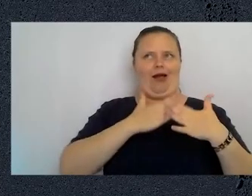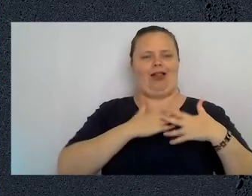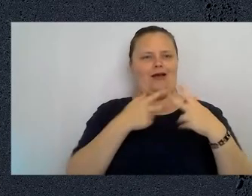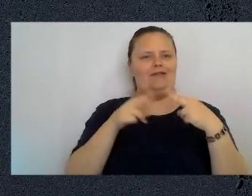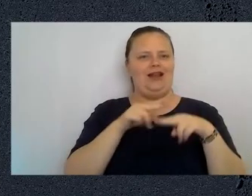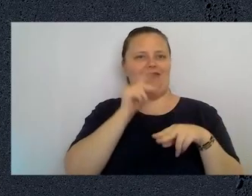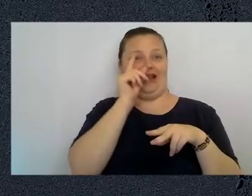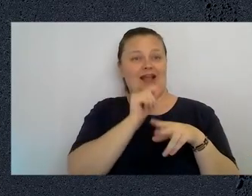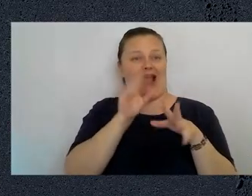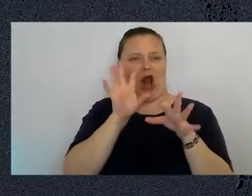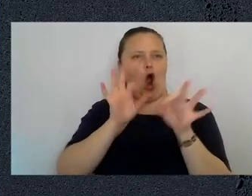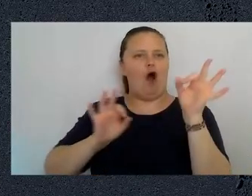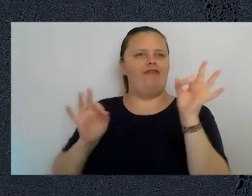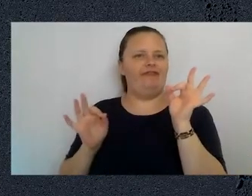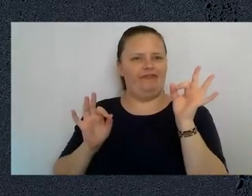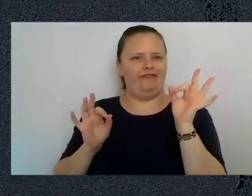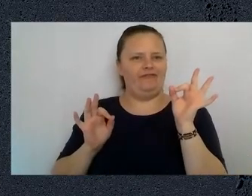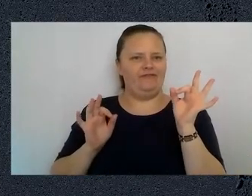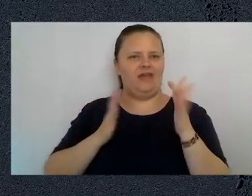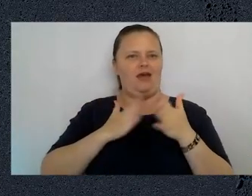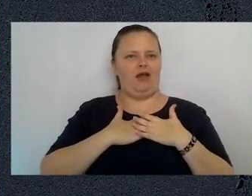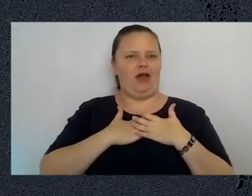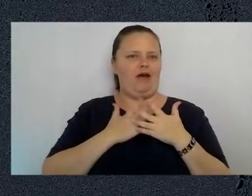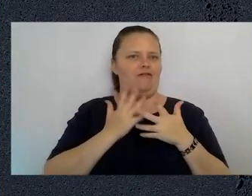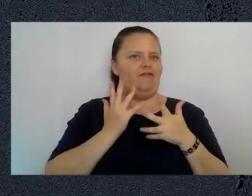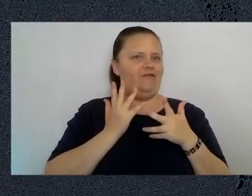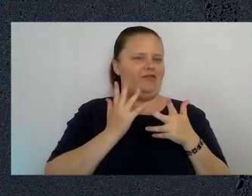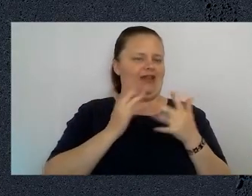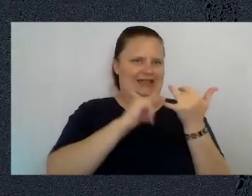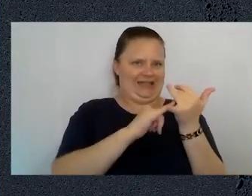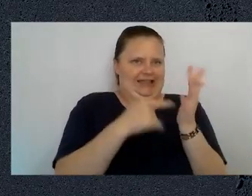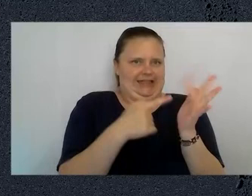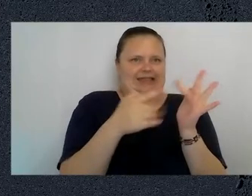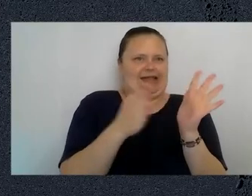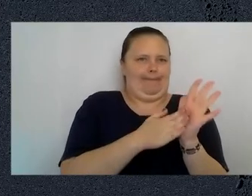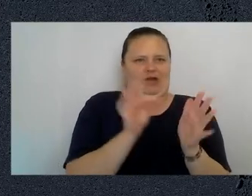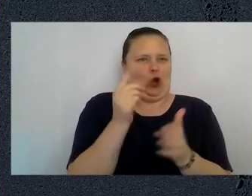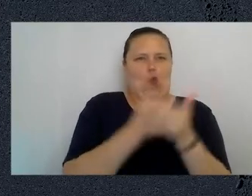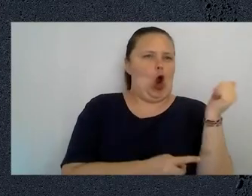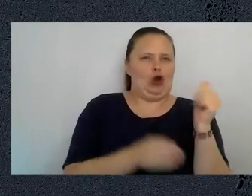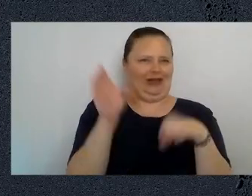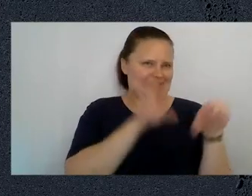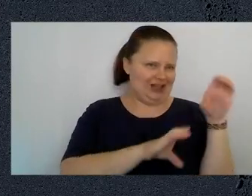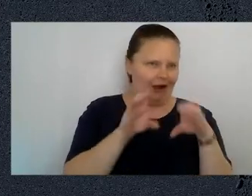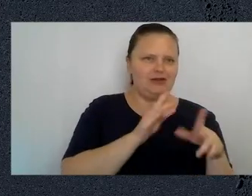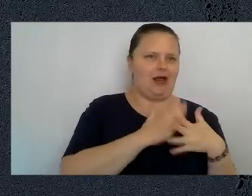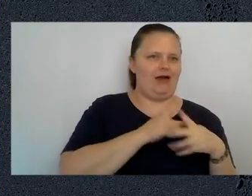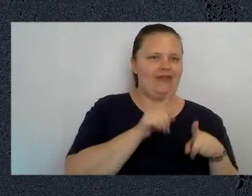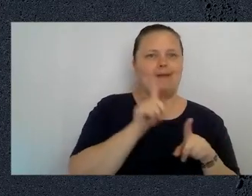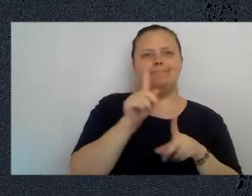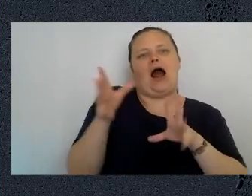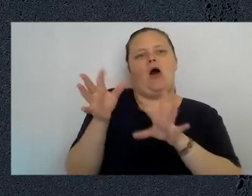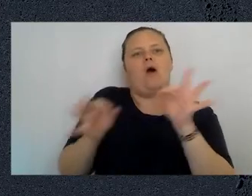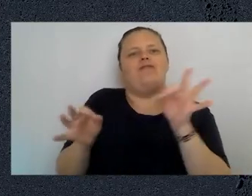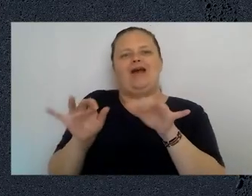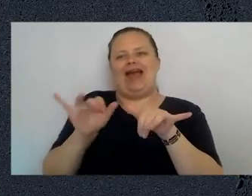decouple. I love that the fact it's now already decoupled and it's STEM. It's not just science. Everything doesn't get banned as science. Decouple